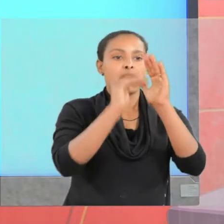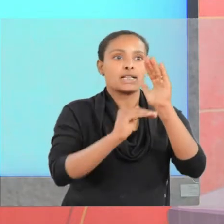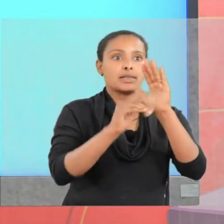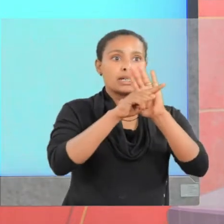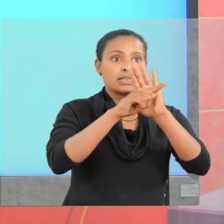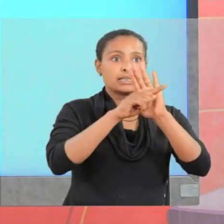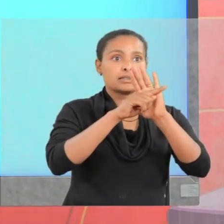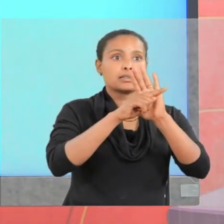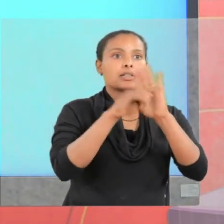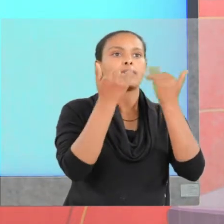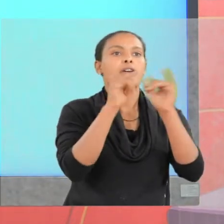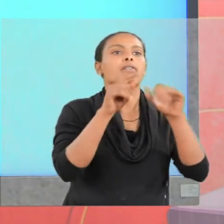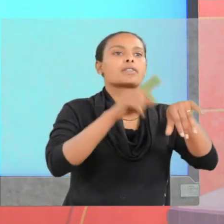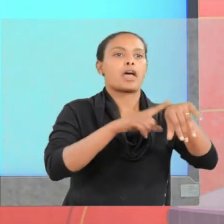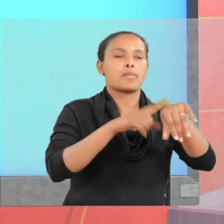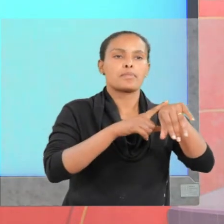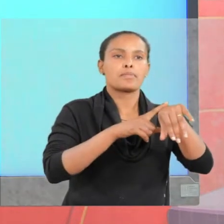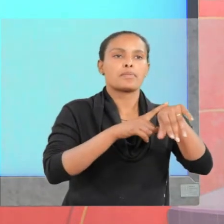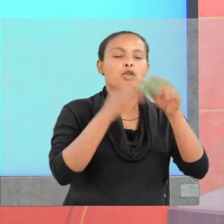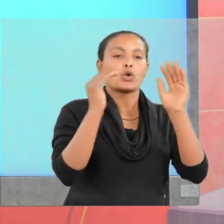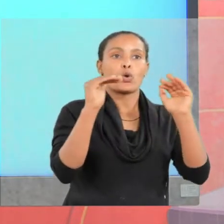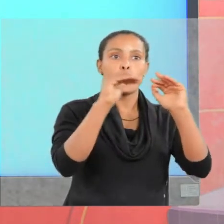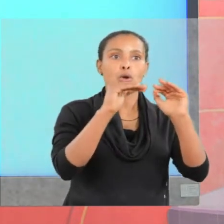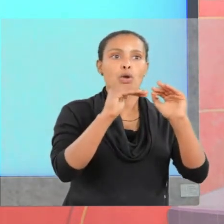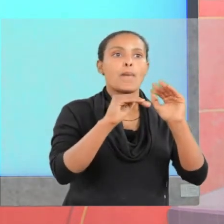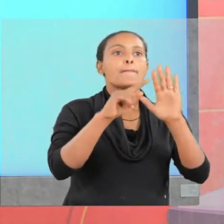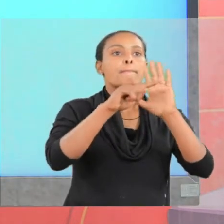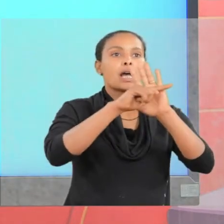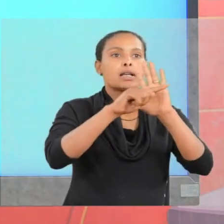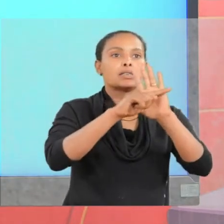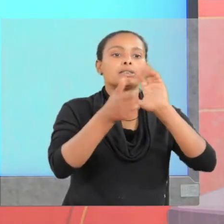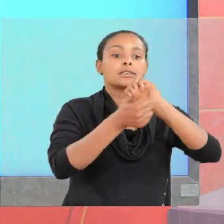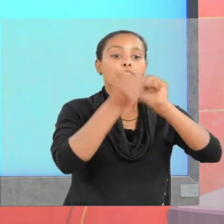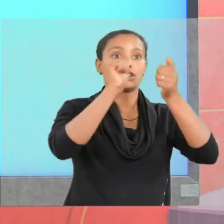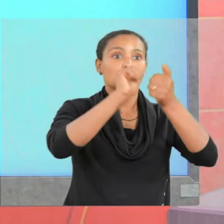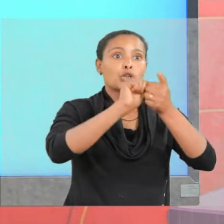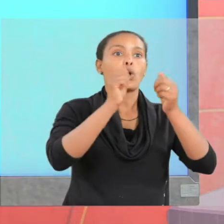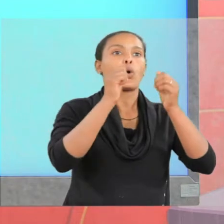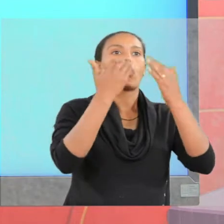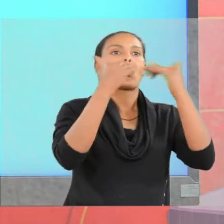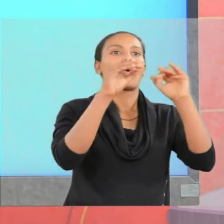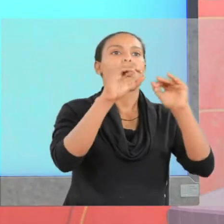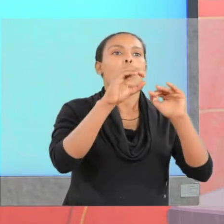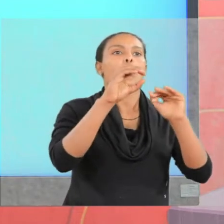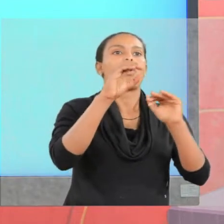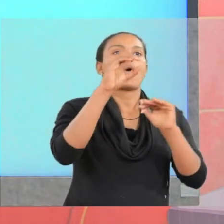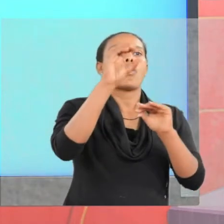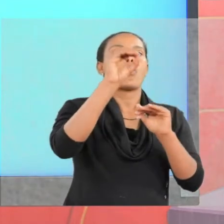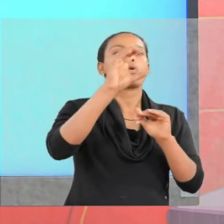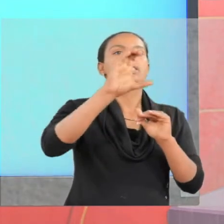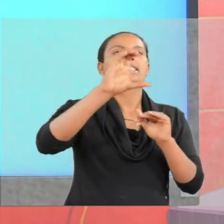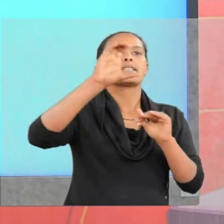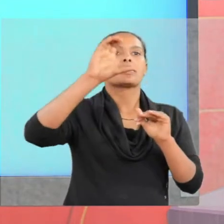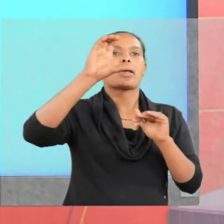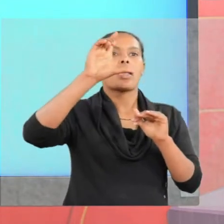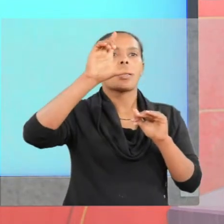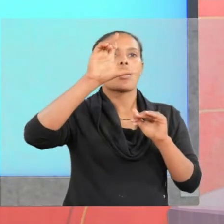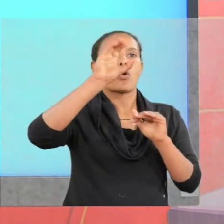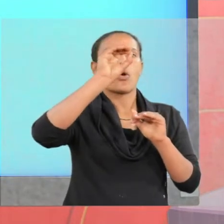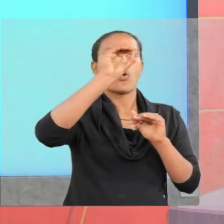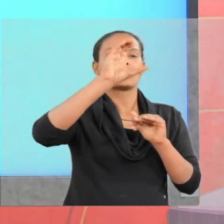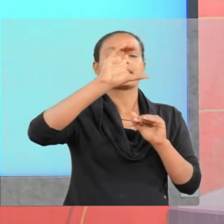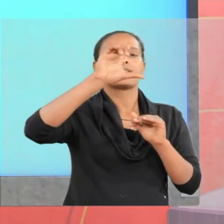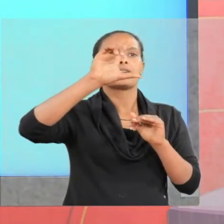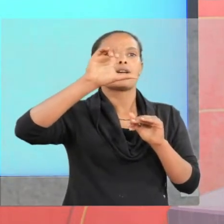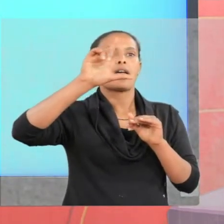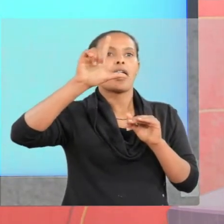time equal minus change in concentration of OCl minus divided by change in